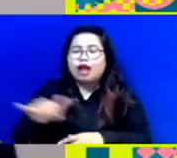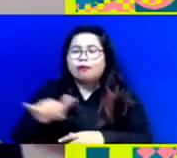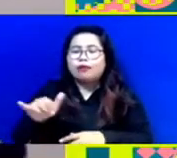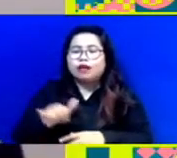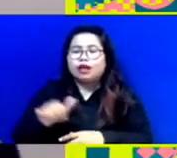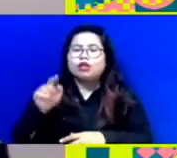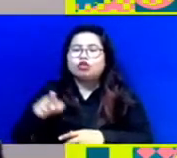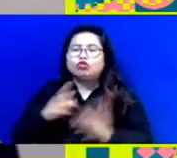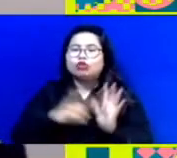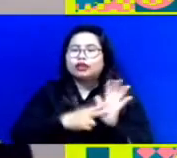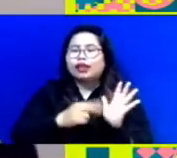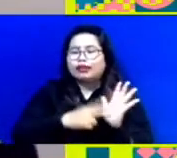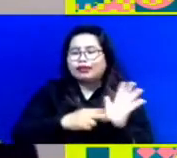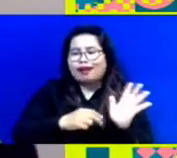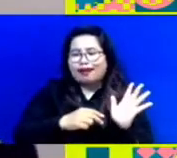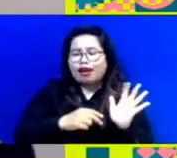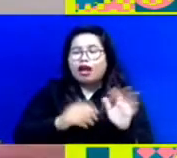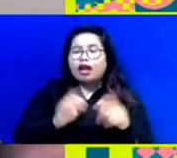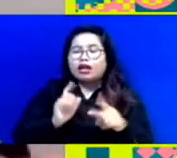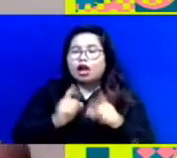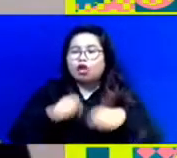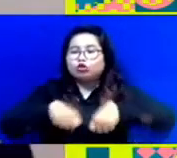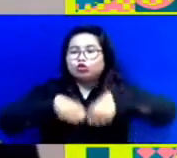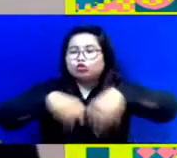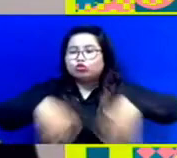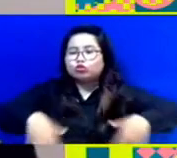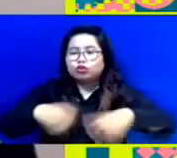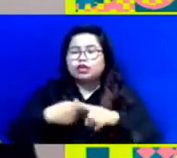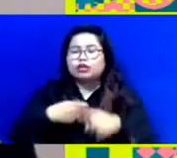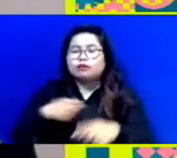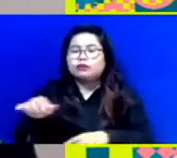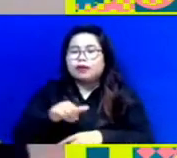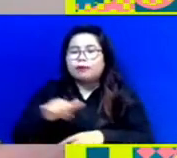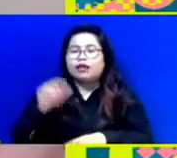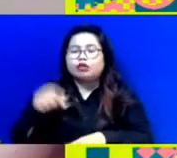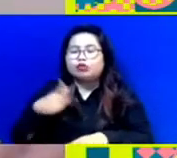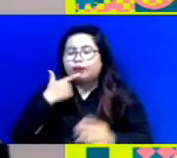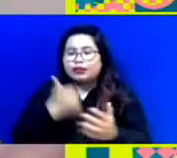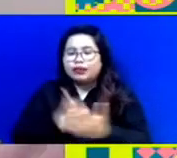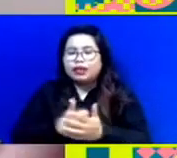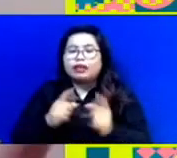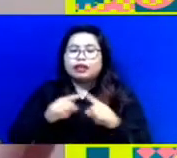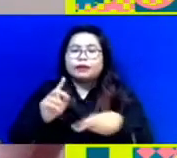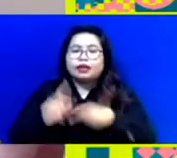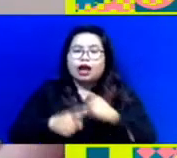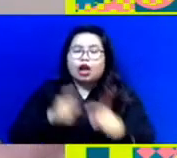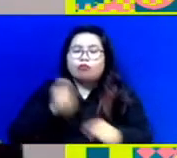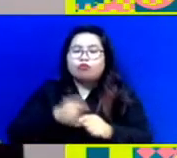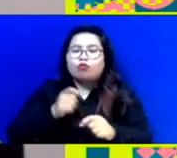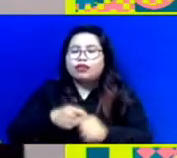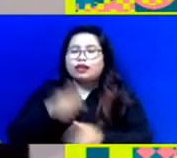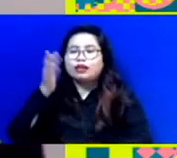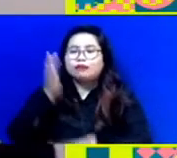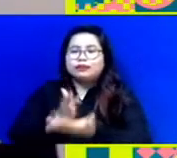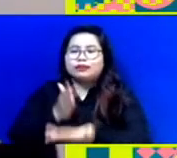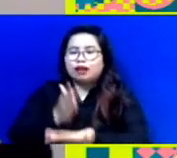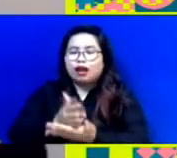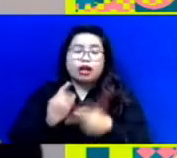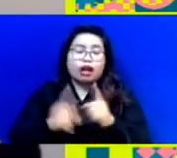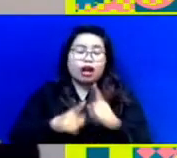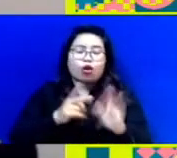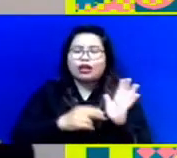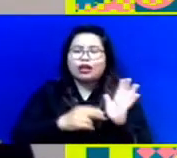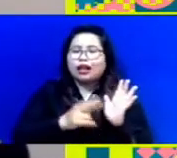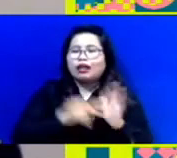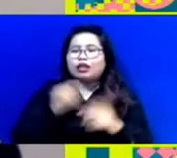the equations, the structure of our values are unified. But in policymaking, when the values are not made explicit,